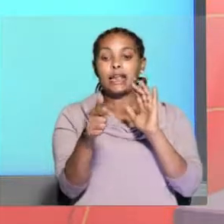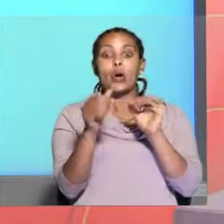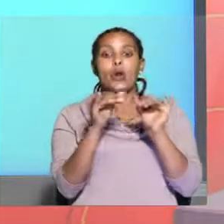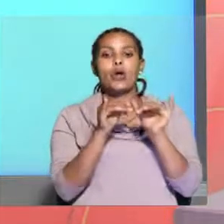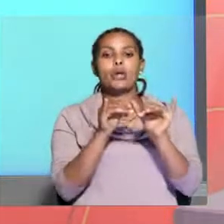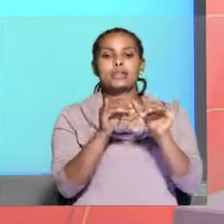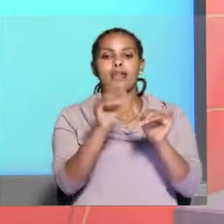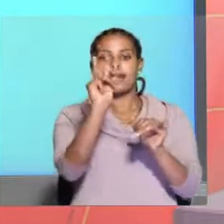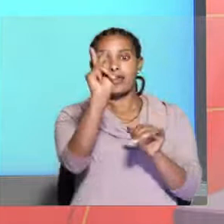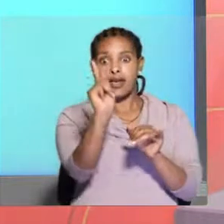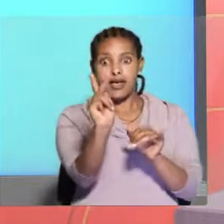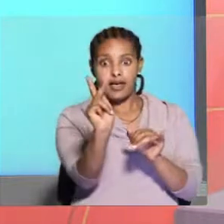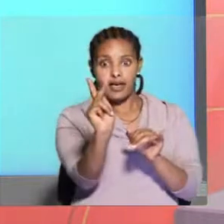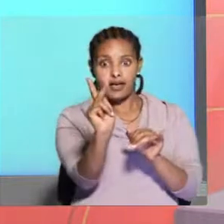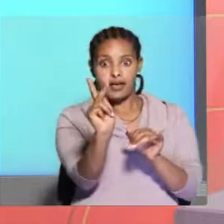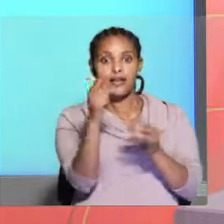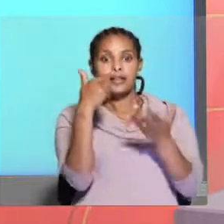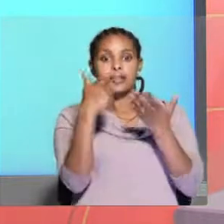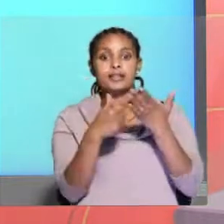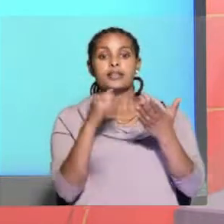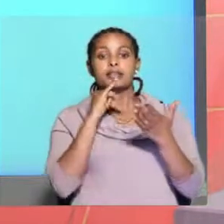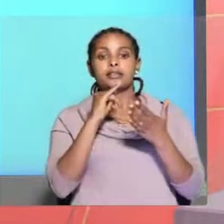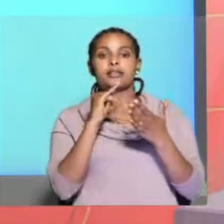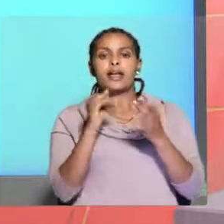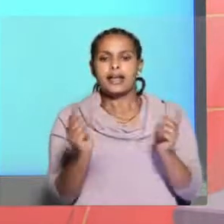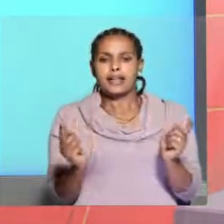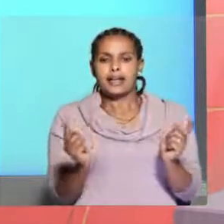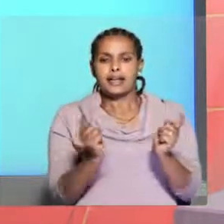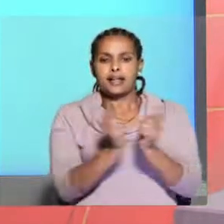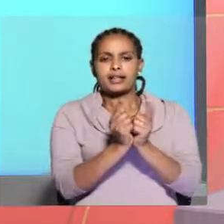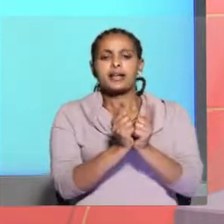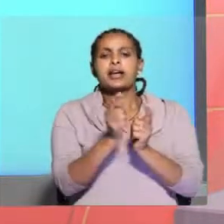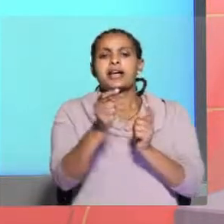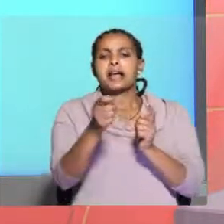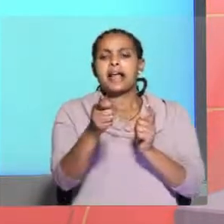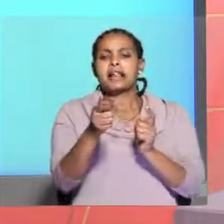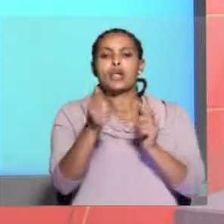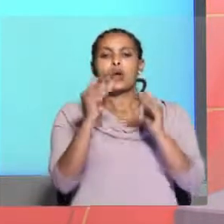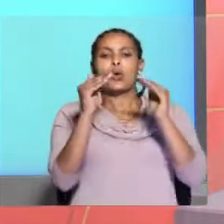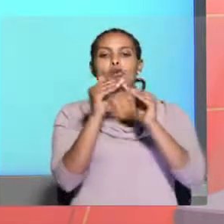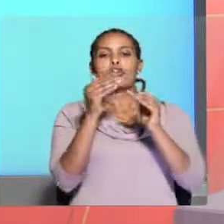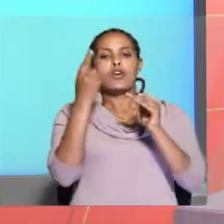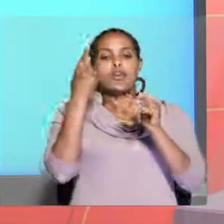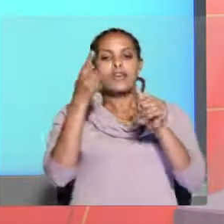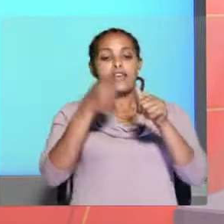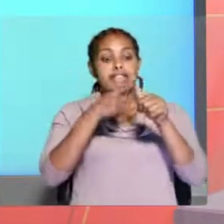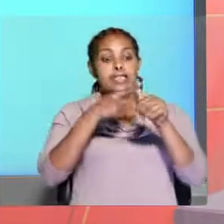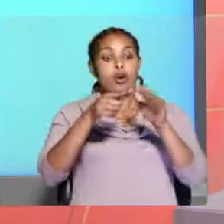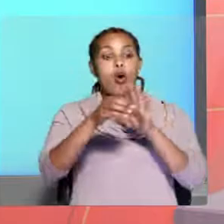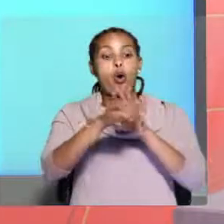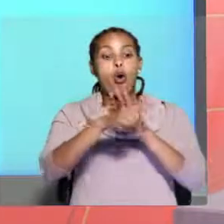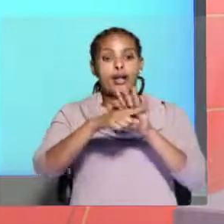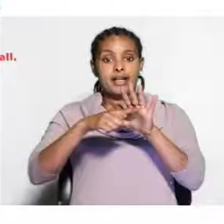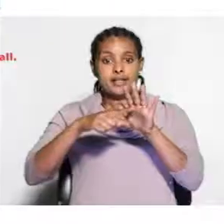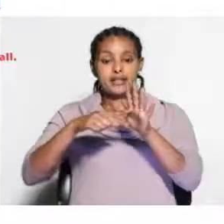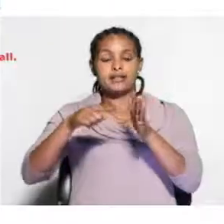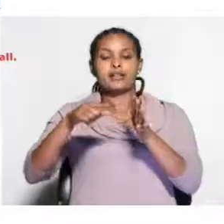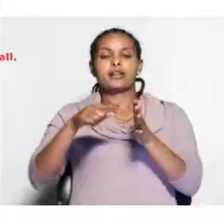constant k. This is integrated rate equation for a first order